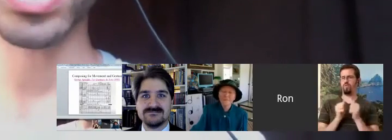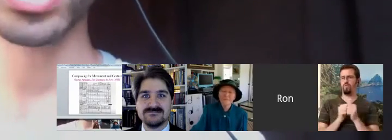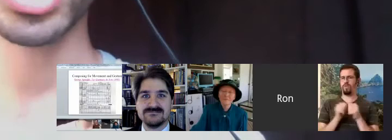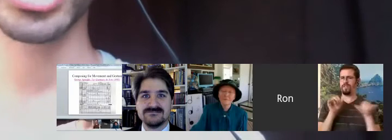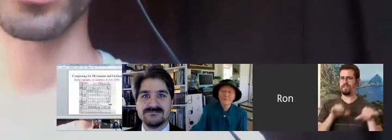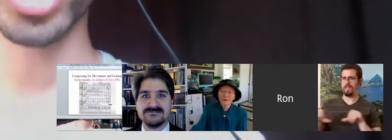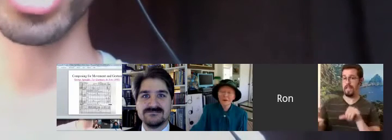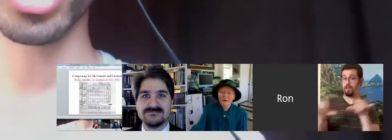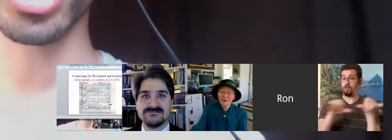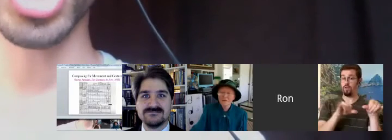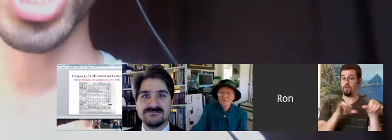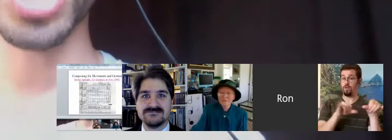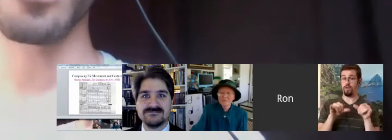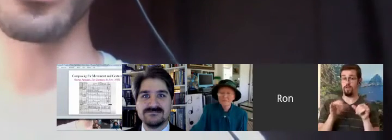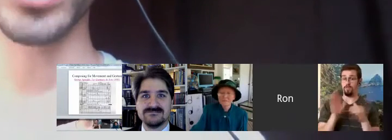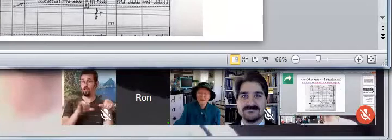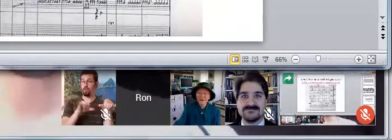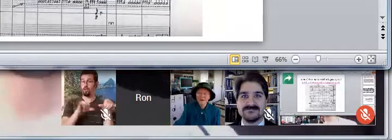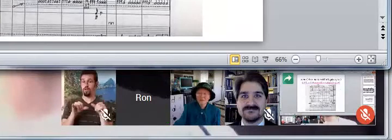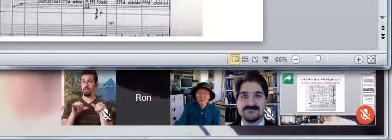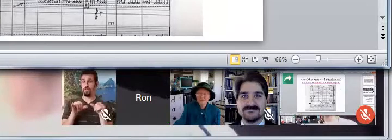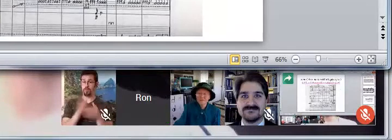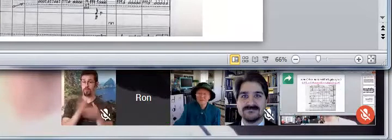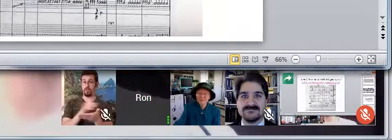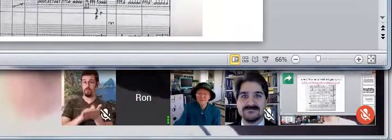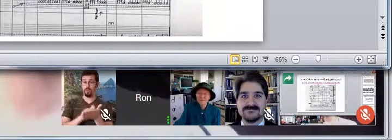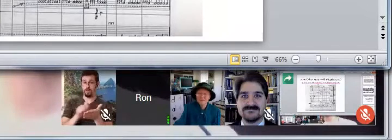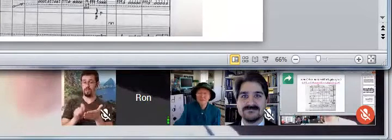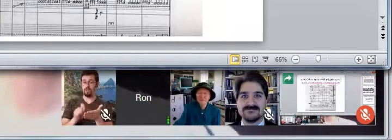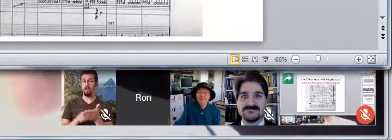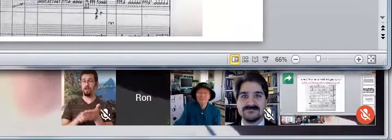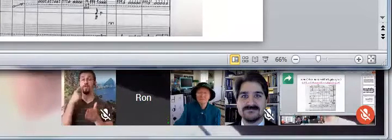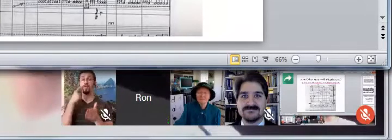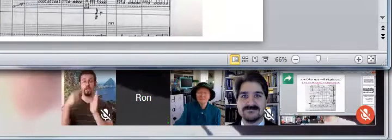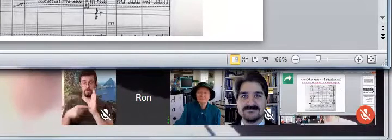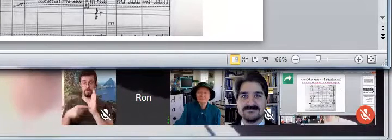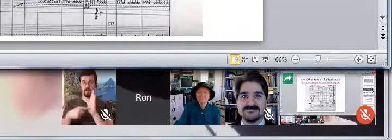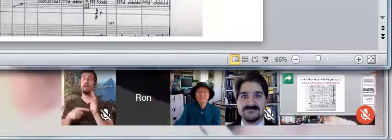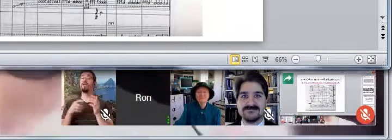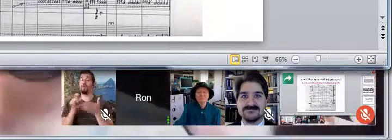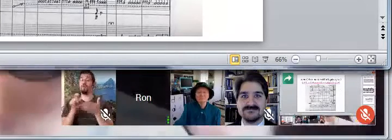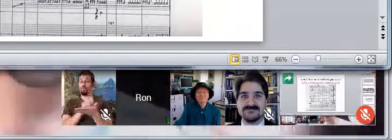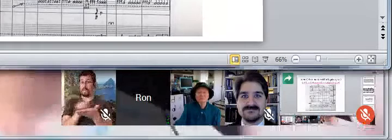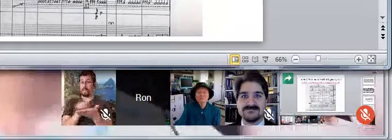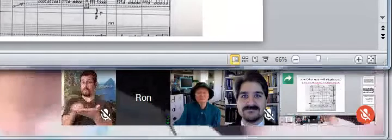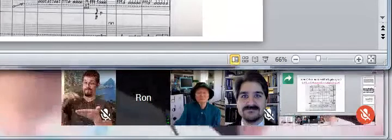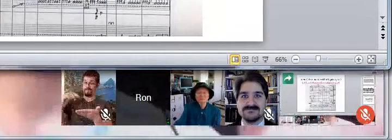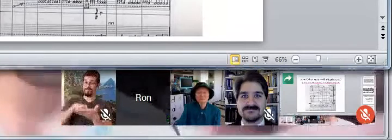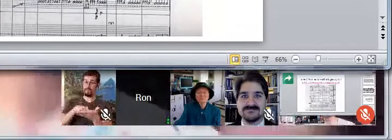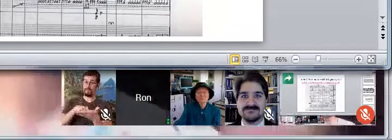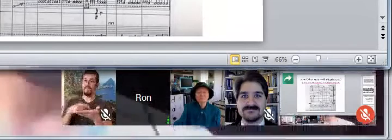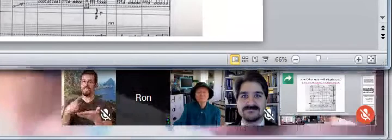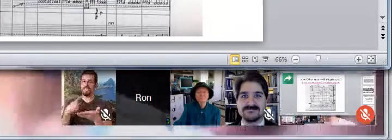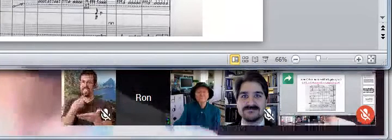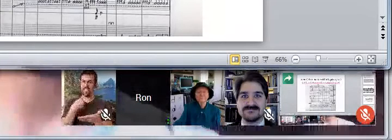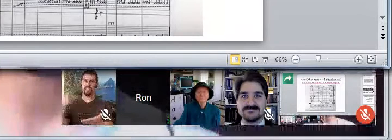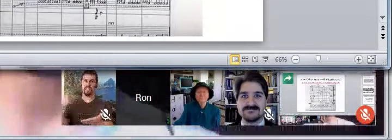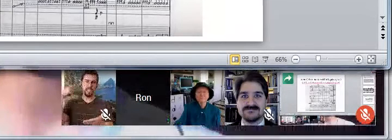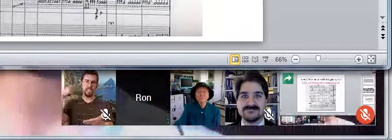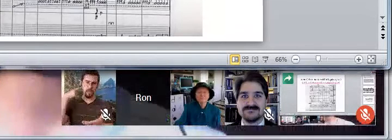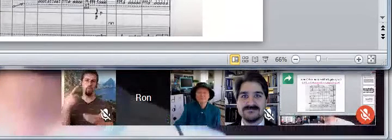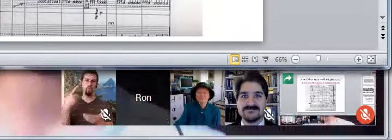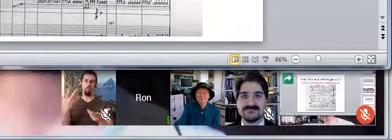an example, where what was written is the sound that the composer wanted to hear. So